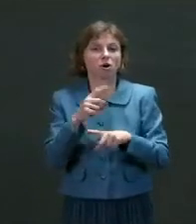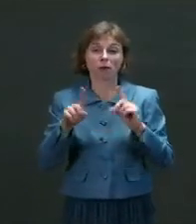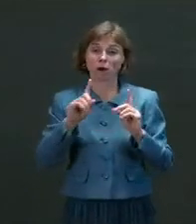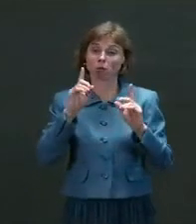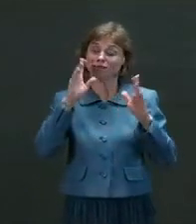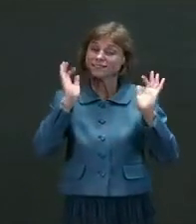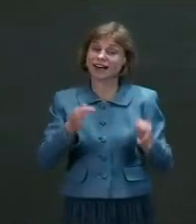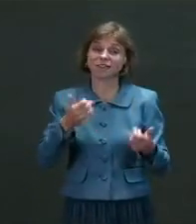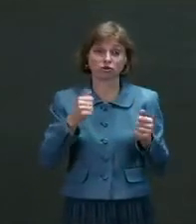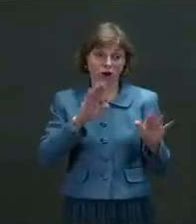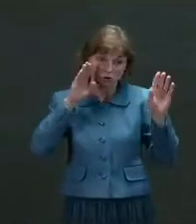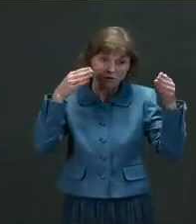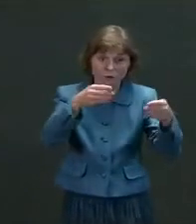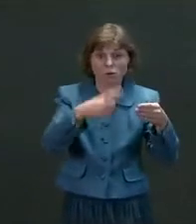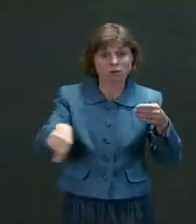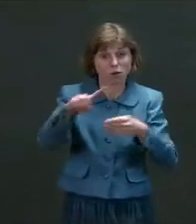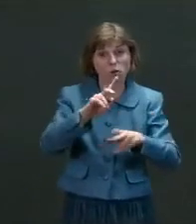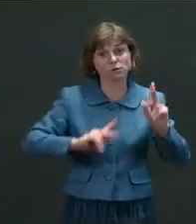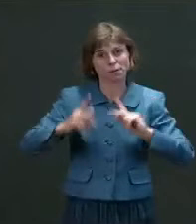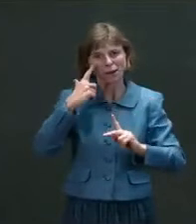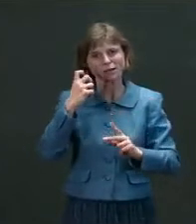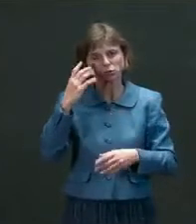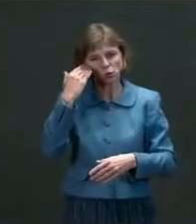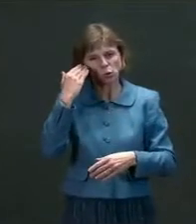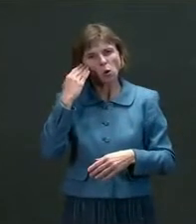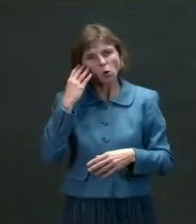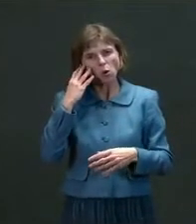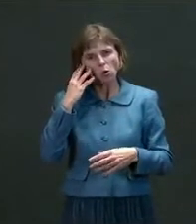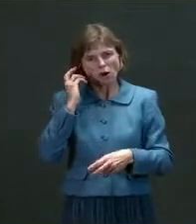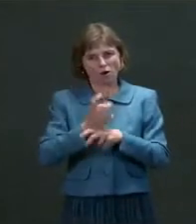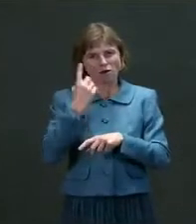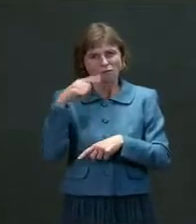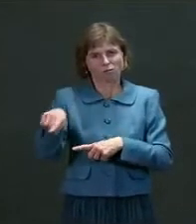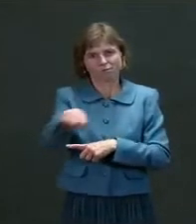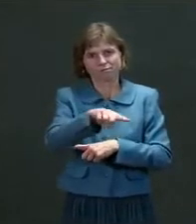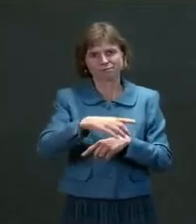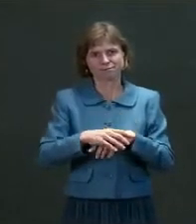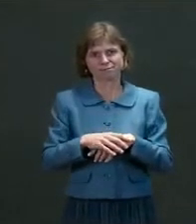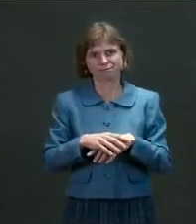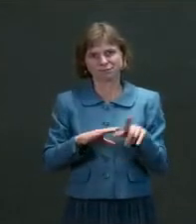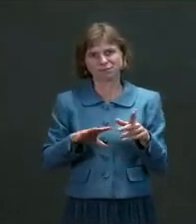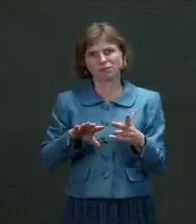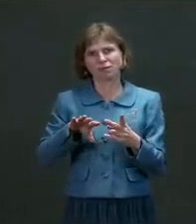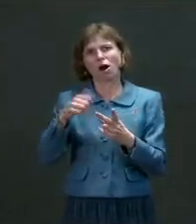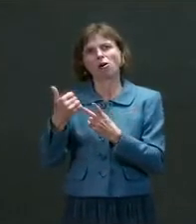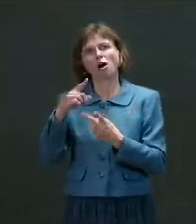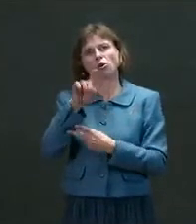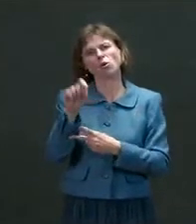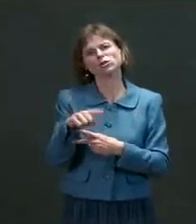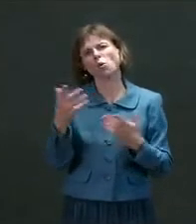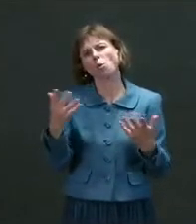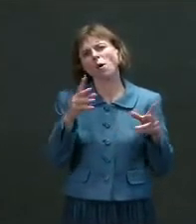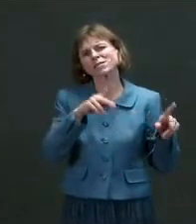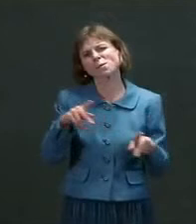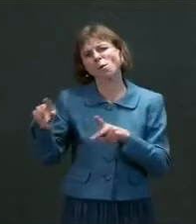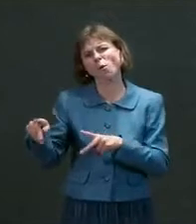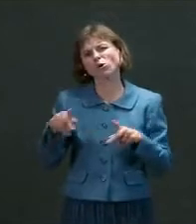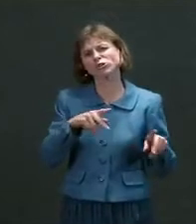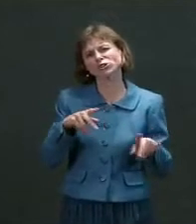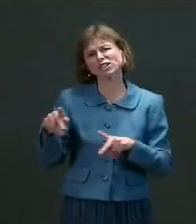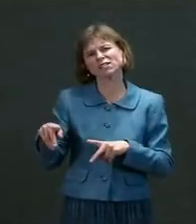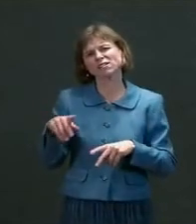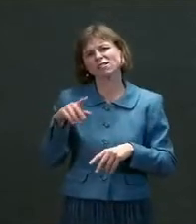those populations because we know how at risk they are. And my other question is, what's the proportion, do you have a sense of